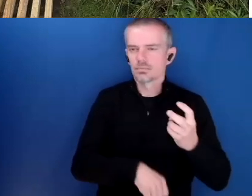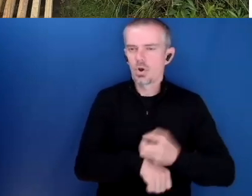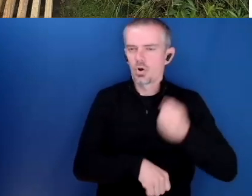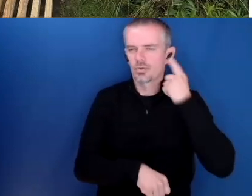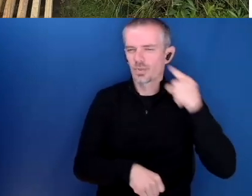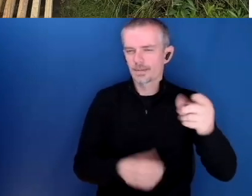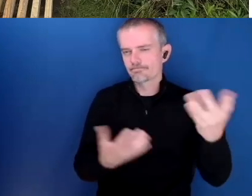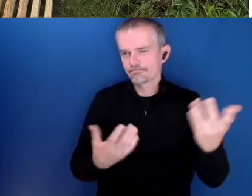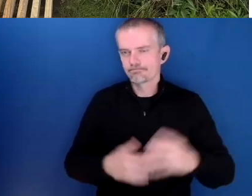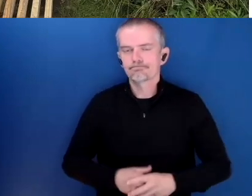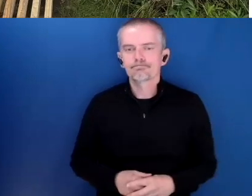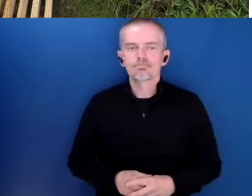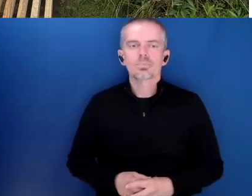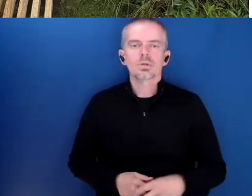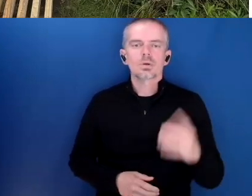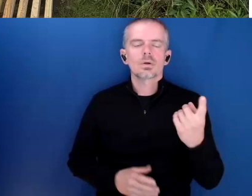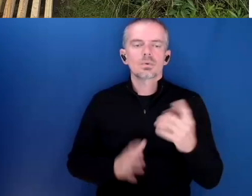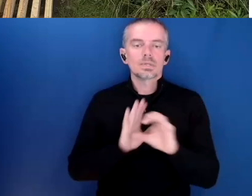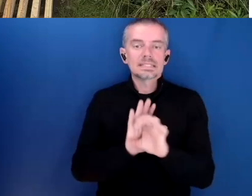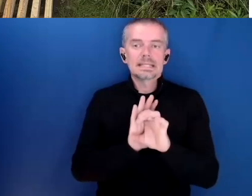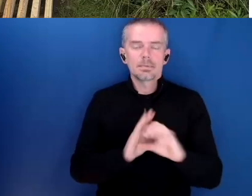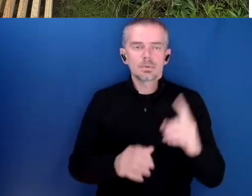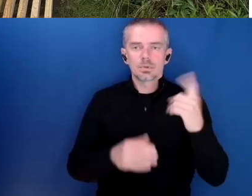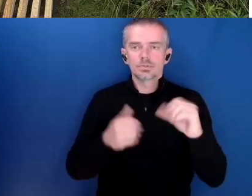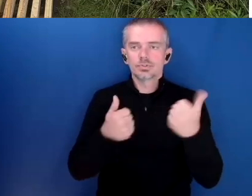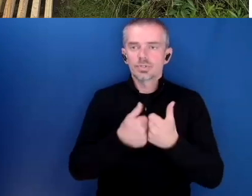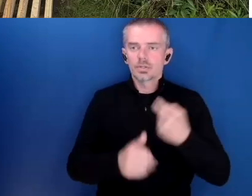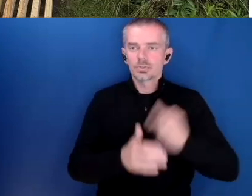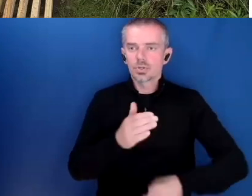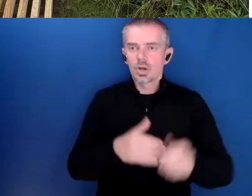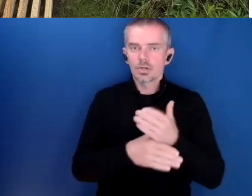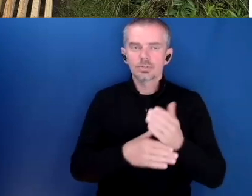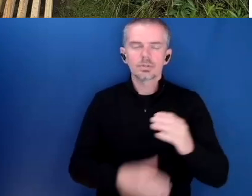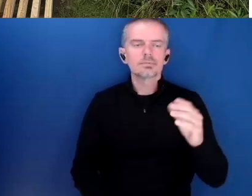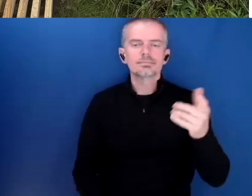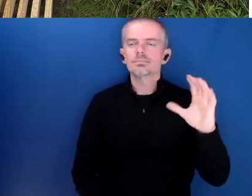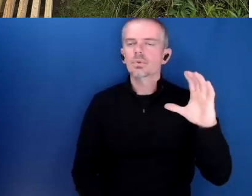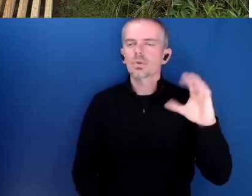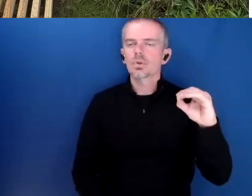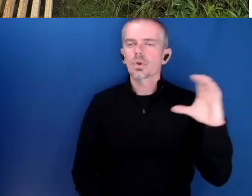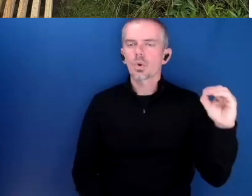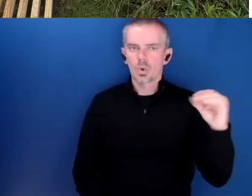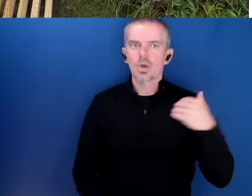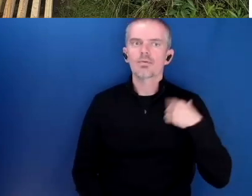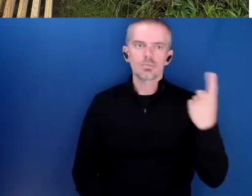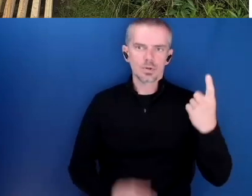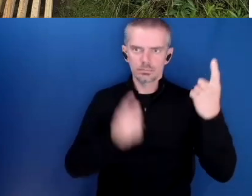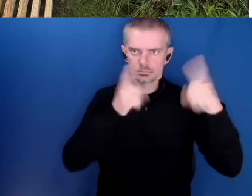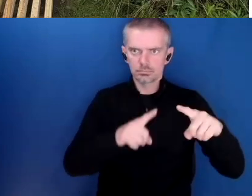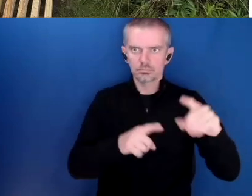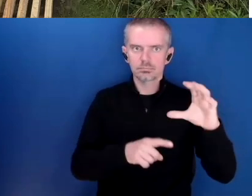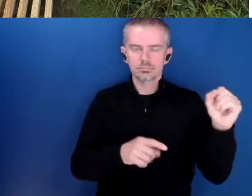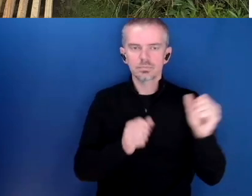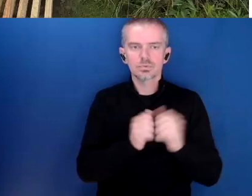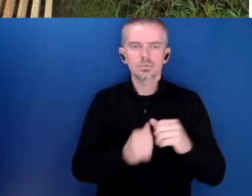share of a challenge cost share is COCO has a challenge cost share with the Pike San Isabel